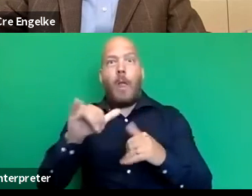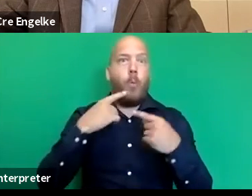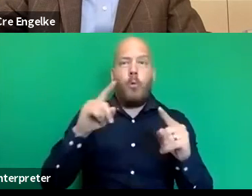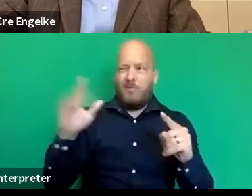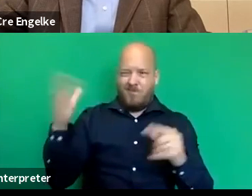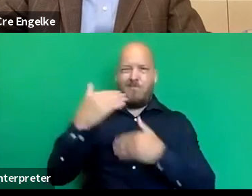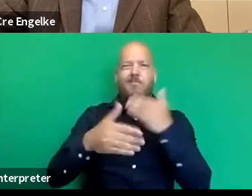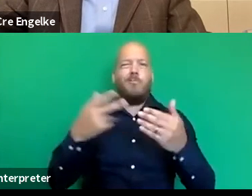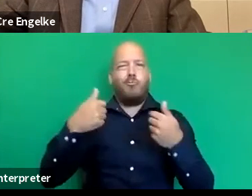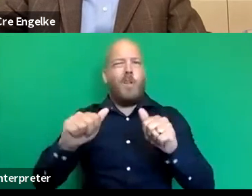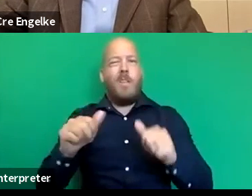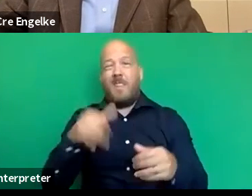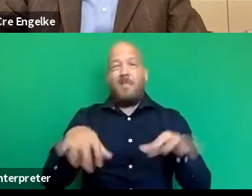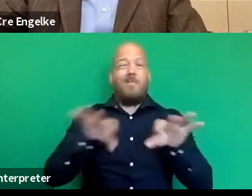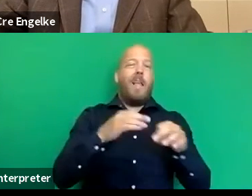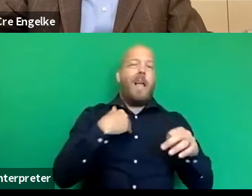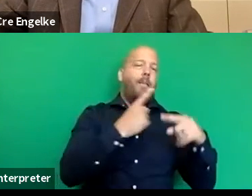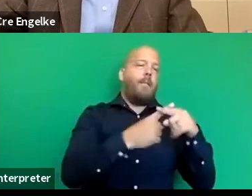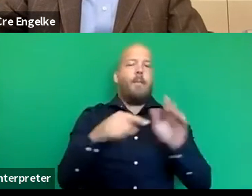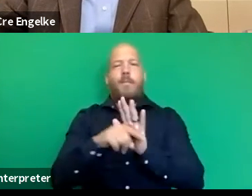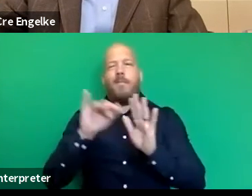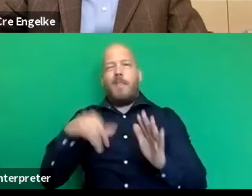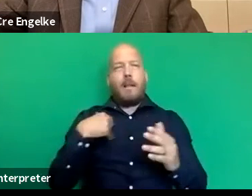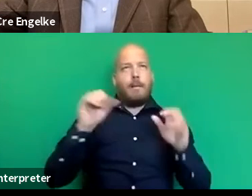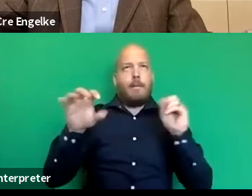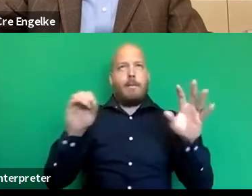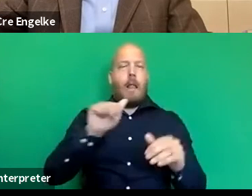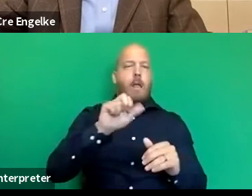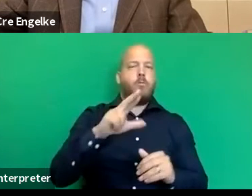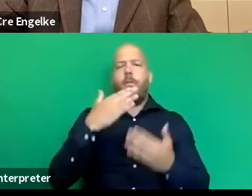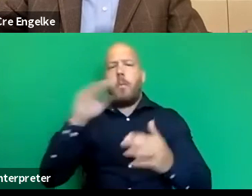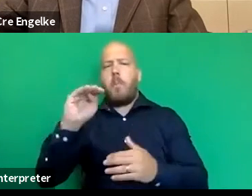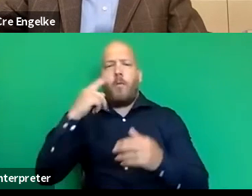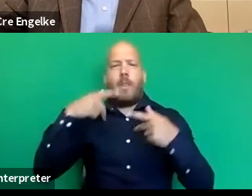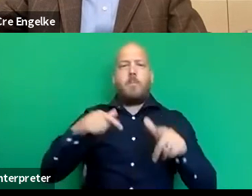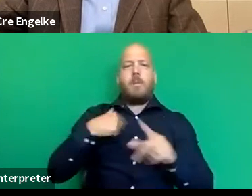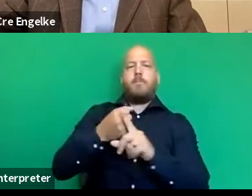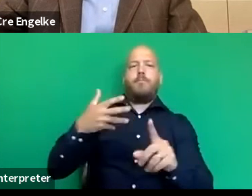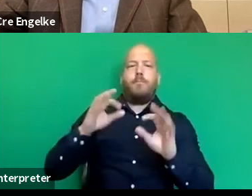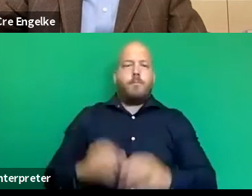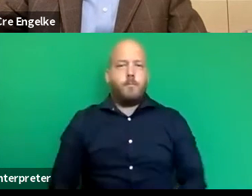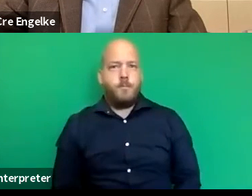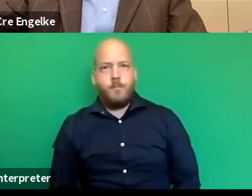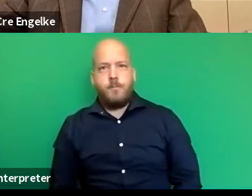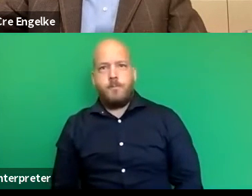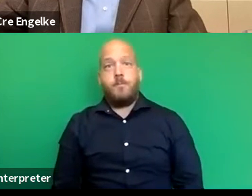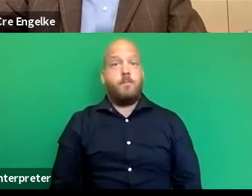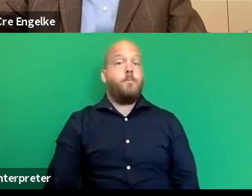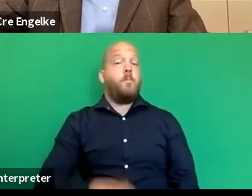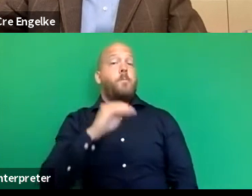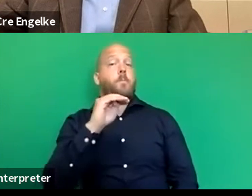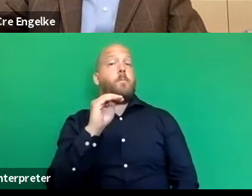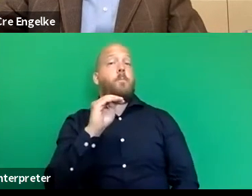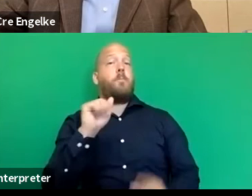Matt, for letting me run a bit long. Oh, thank you, Eric. Next, Linda, what can you elaborate on some of the benefits